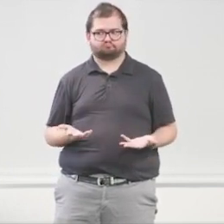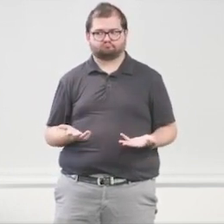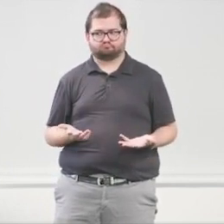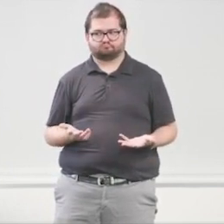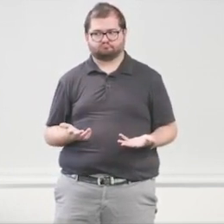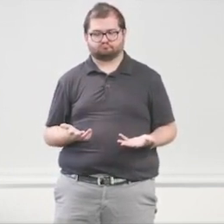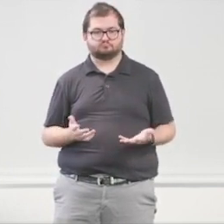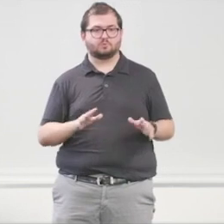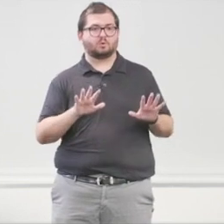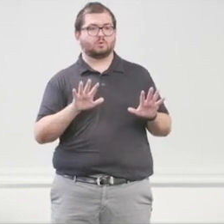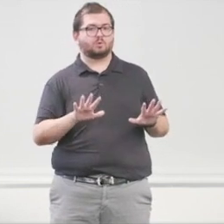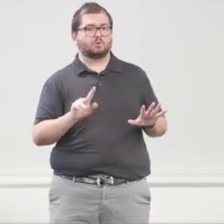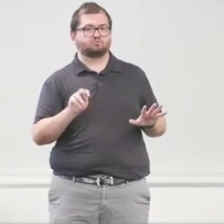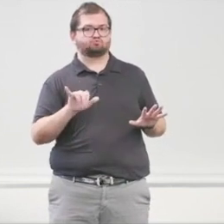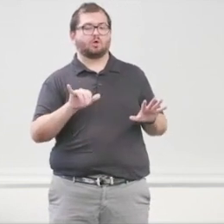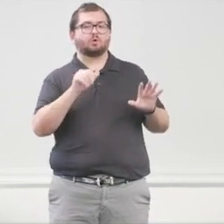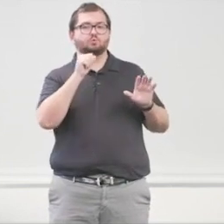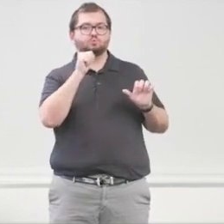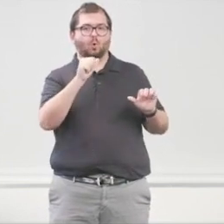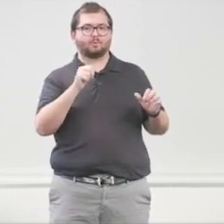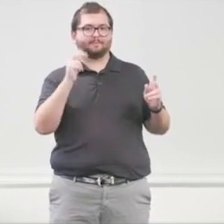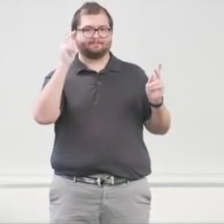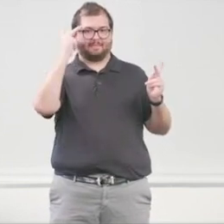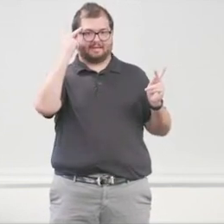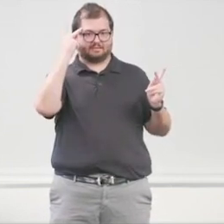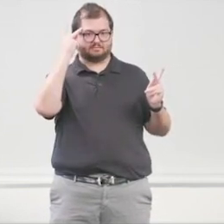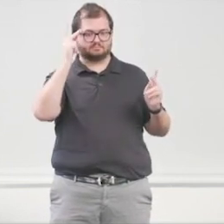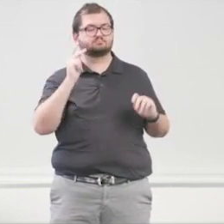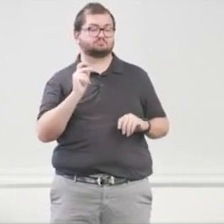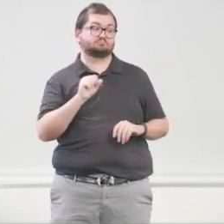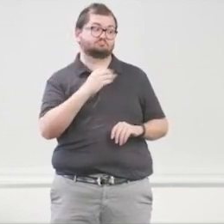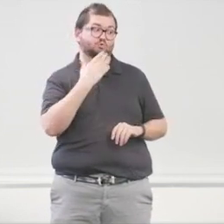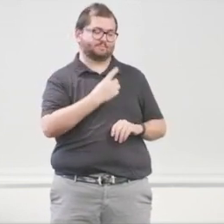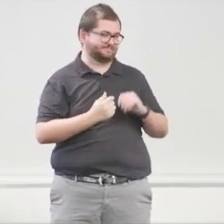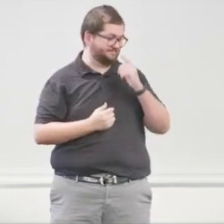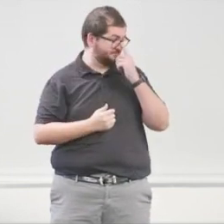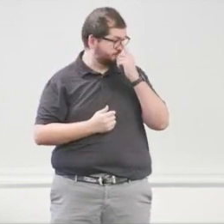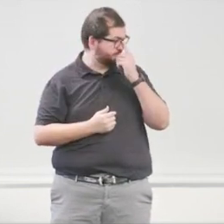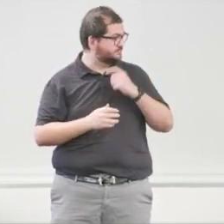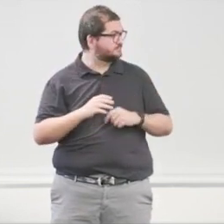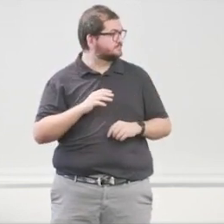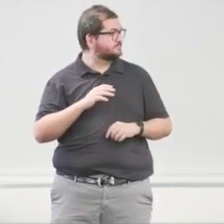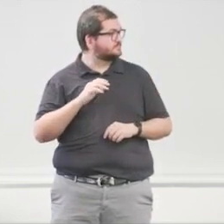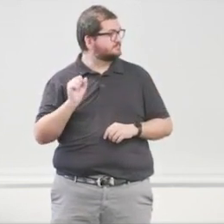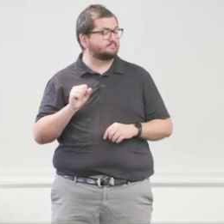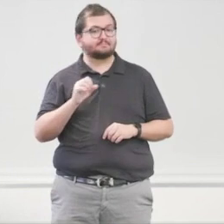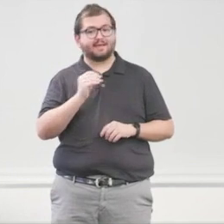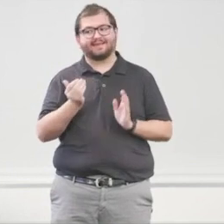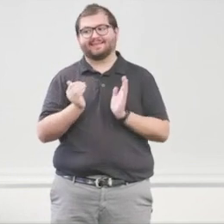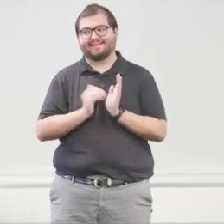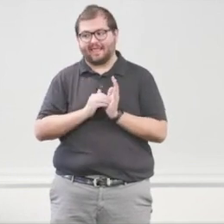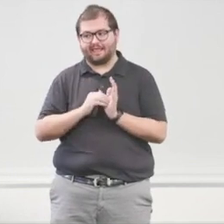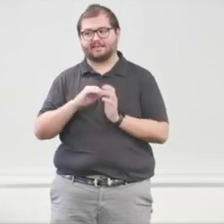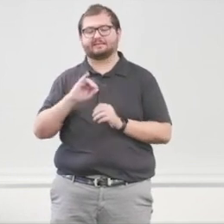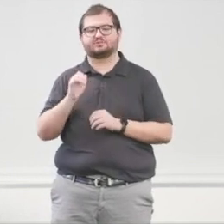Don't panic. That's a good one. That's a very good one. Yeah. Well, and again, it goes back to have a plan. Know what you're